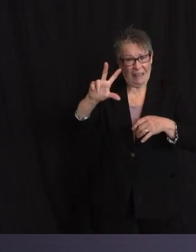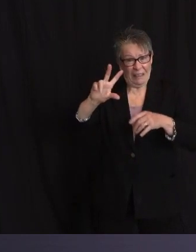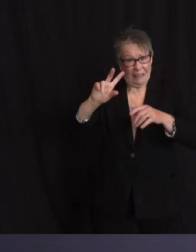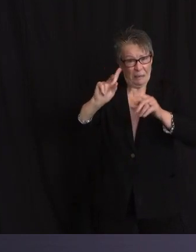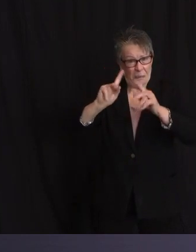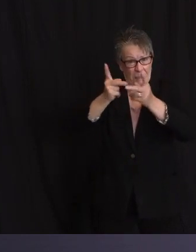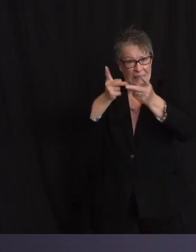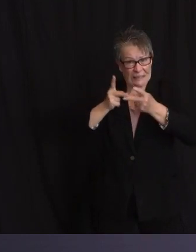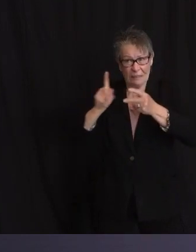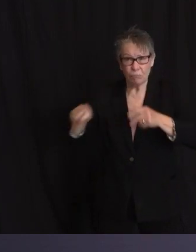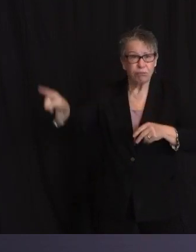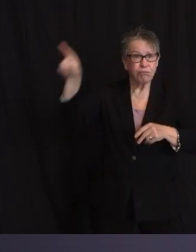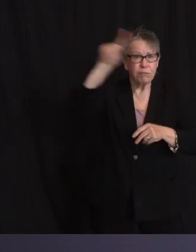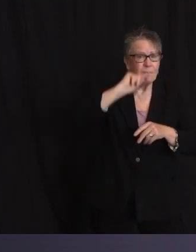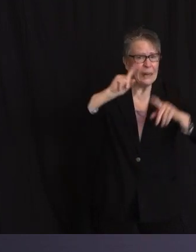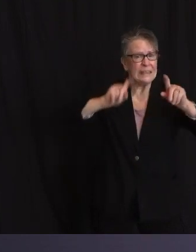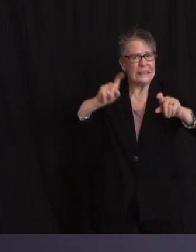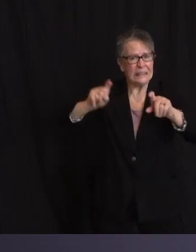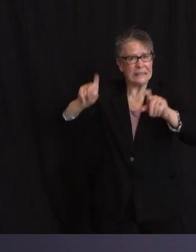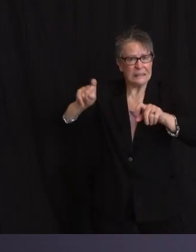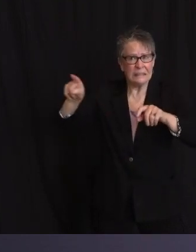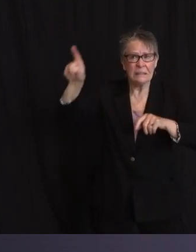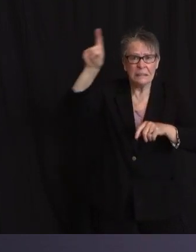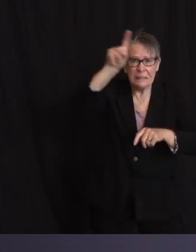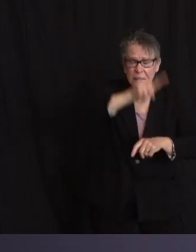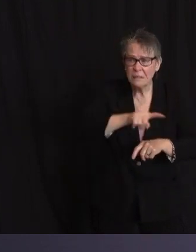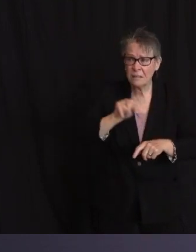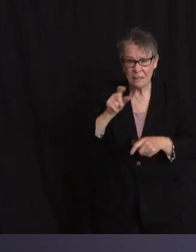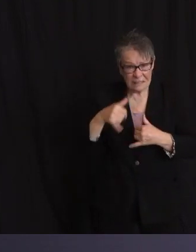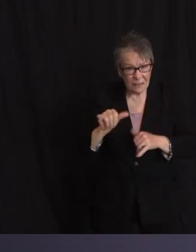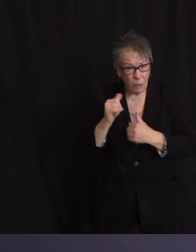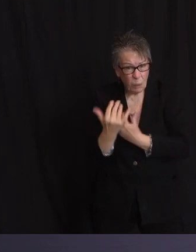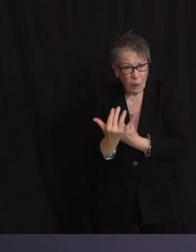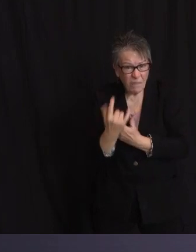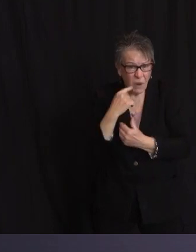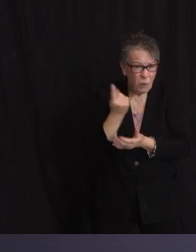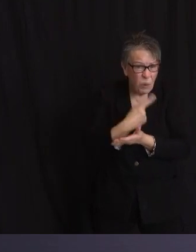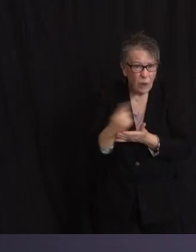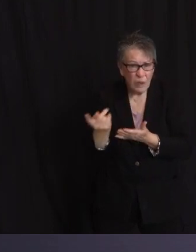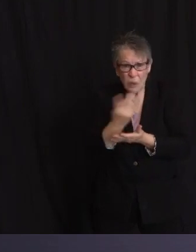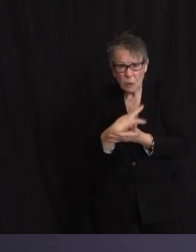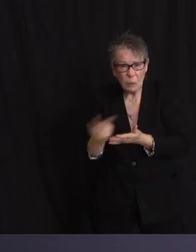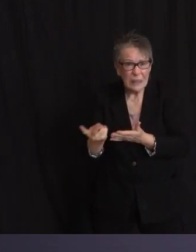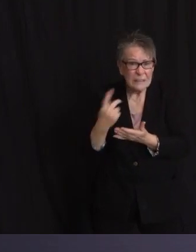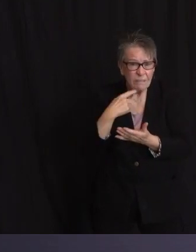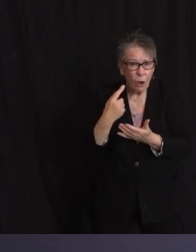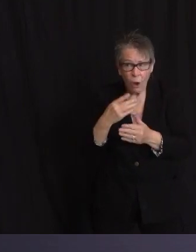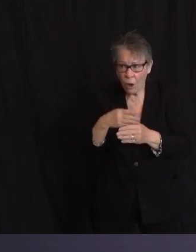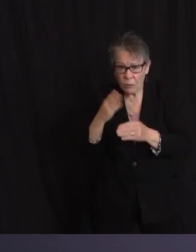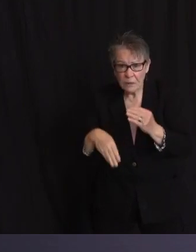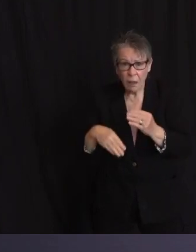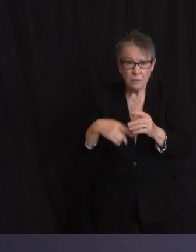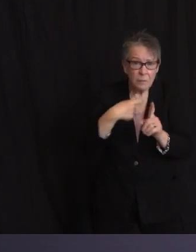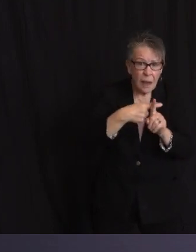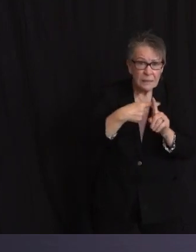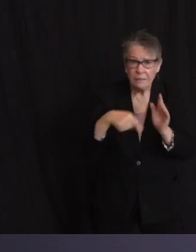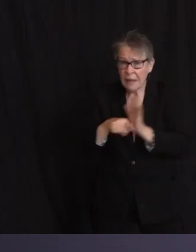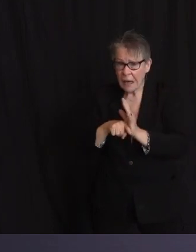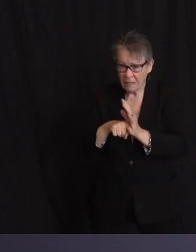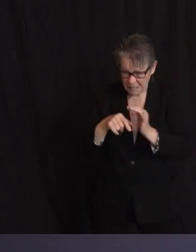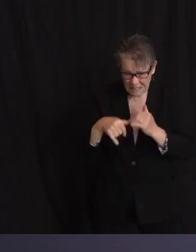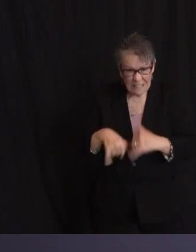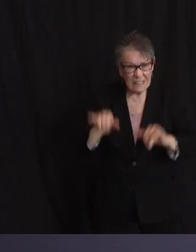tracing, if we have enough health department infrastructure, personnel in the local health departments to be